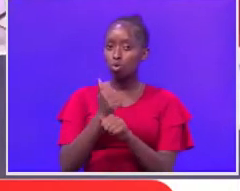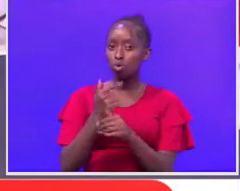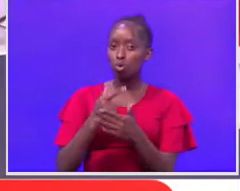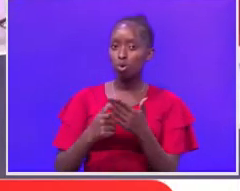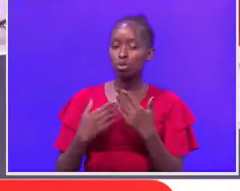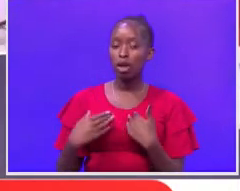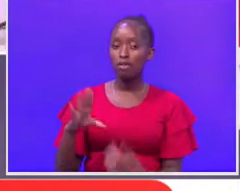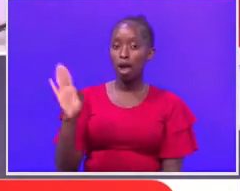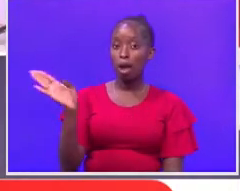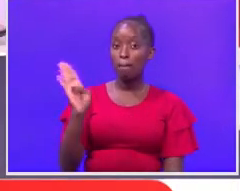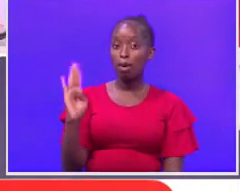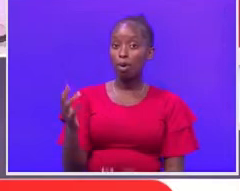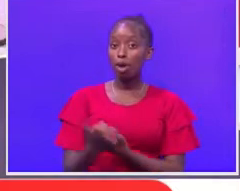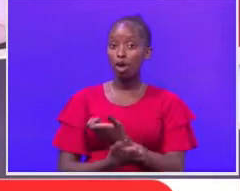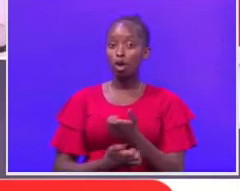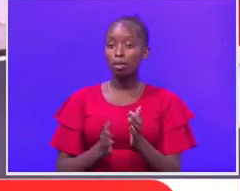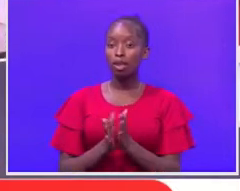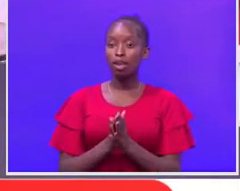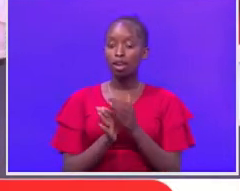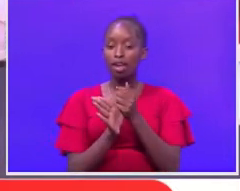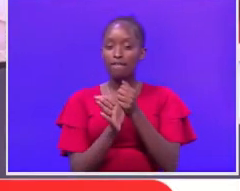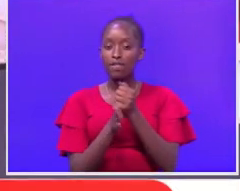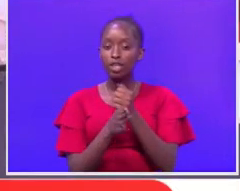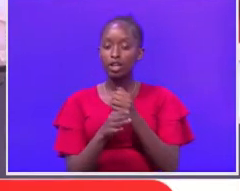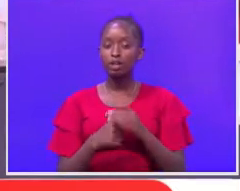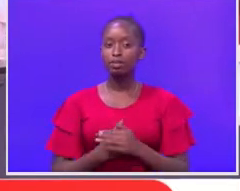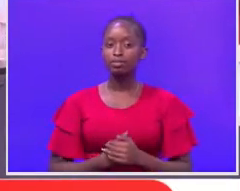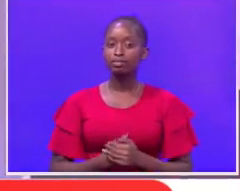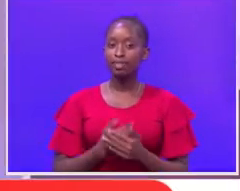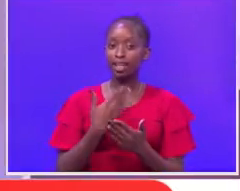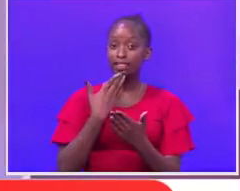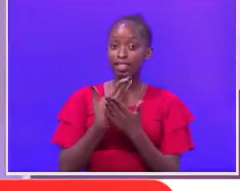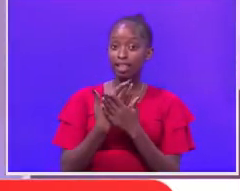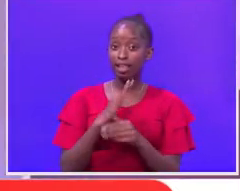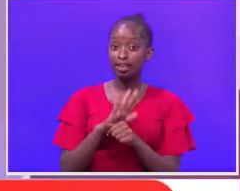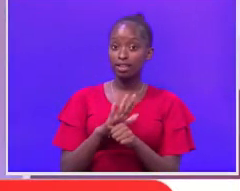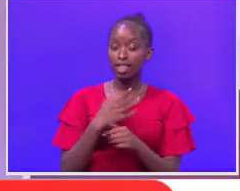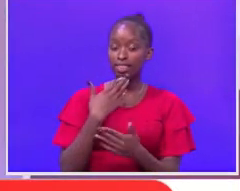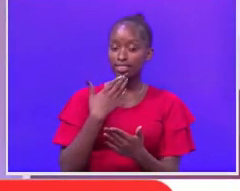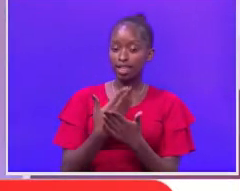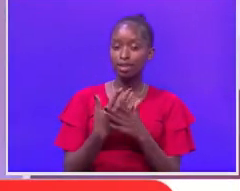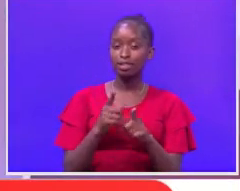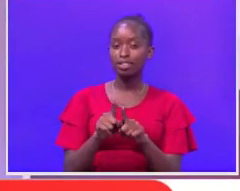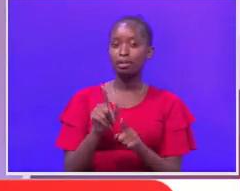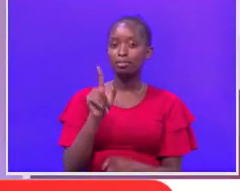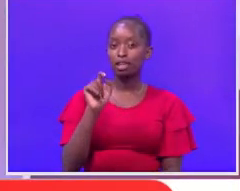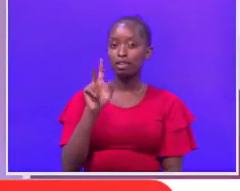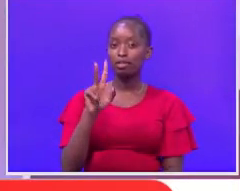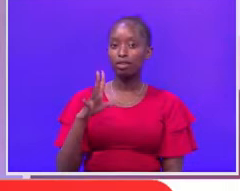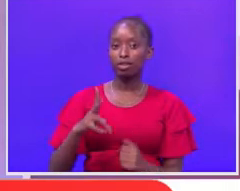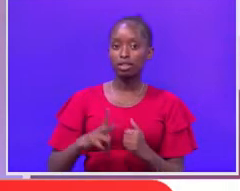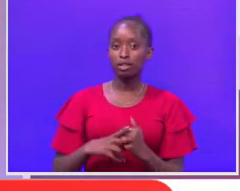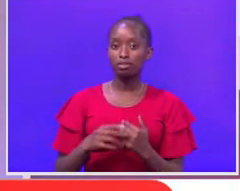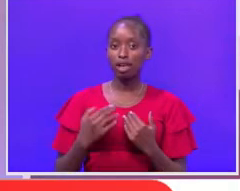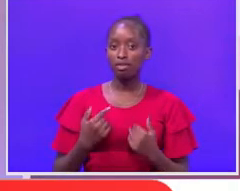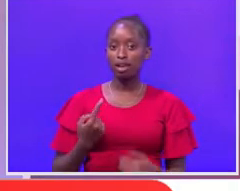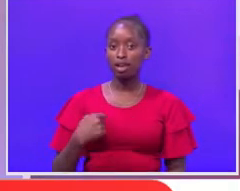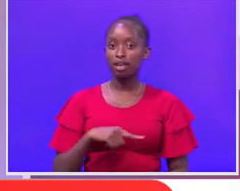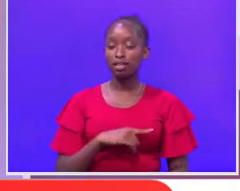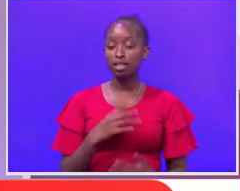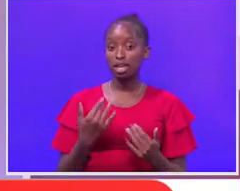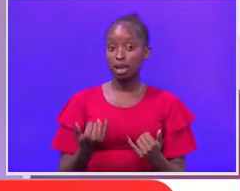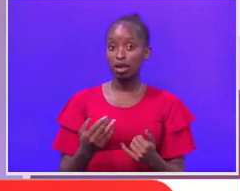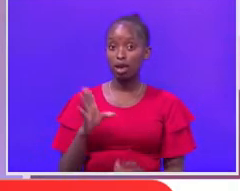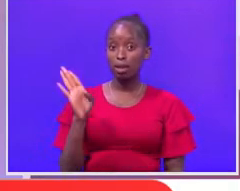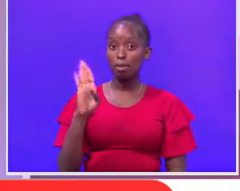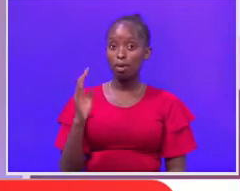Blue Economy and Fisheries. Okay, thank you. Thank you, George. Yeah. Thank you, TV47, for having us. Brilliant. Blue economy,